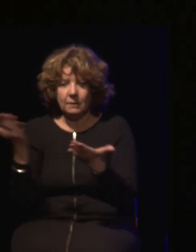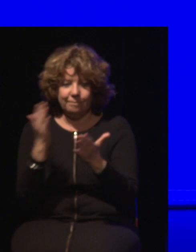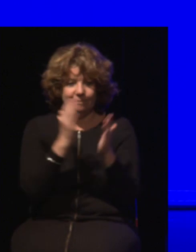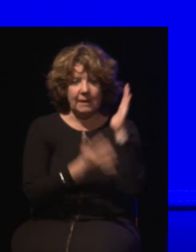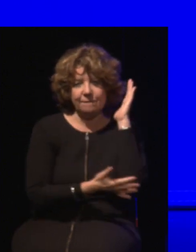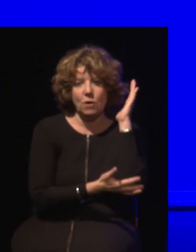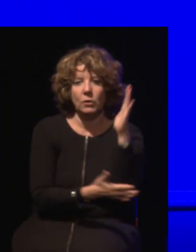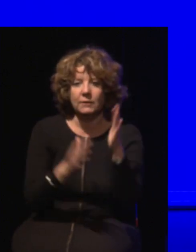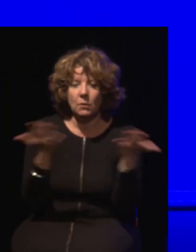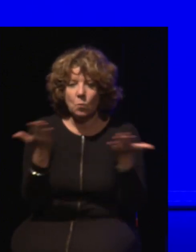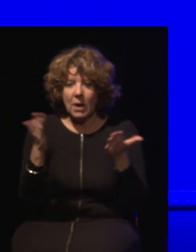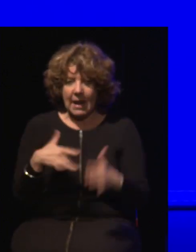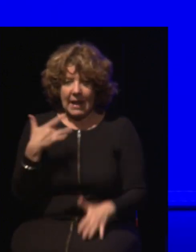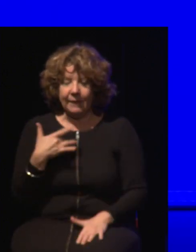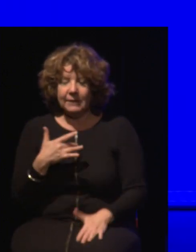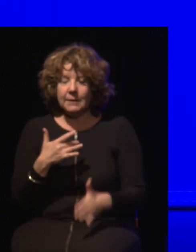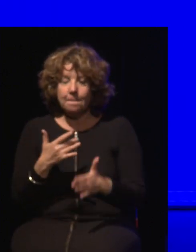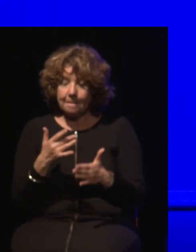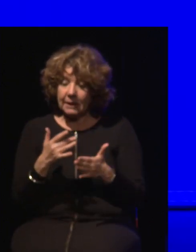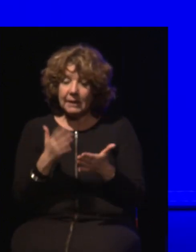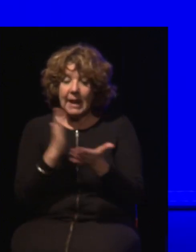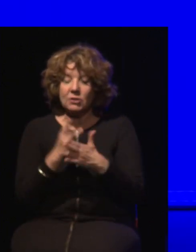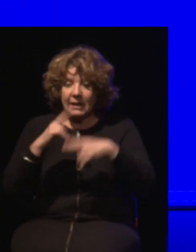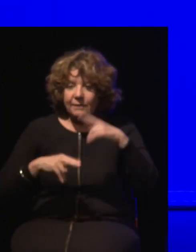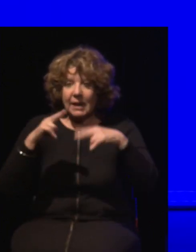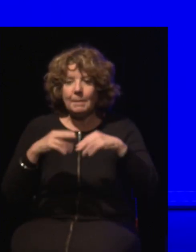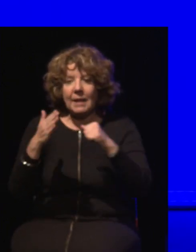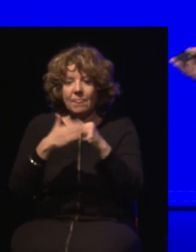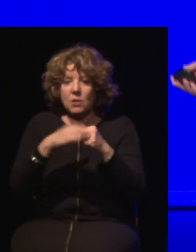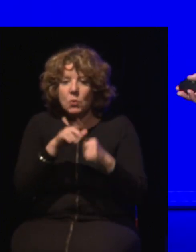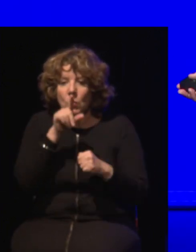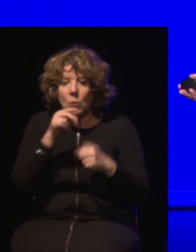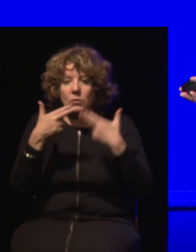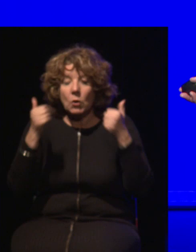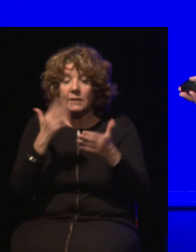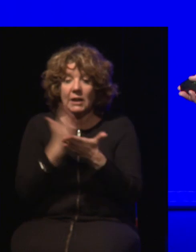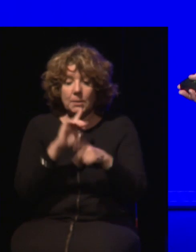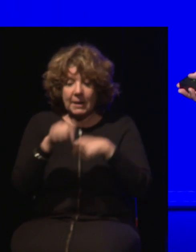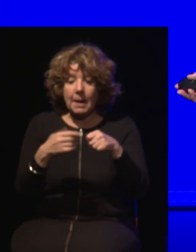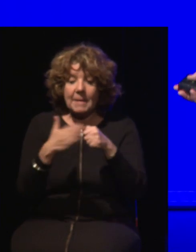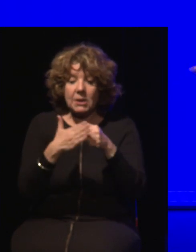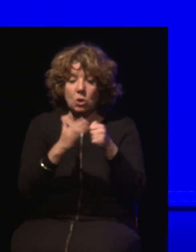lives. But in the process of developing this new repertoire, it's become a new species.